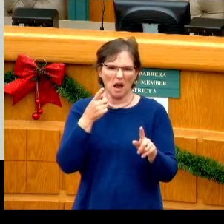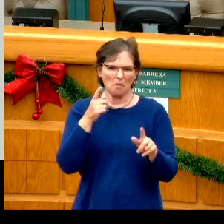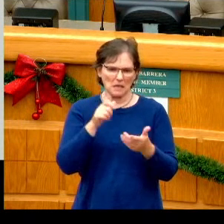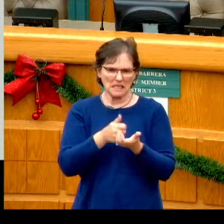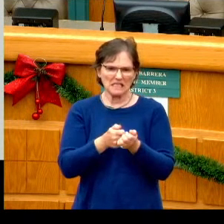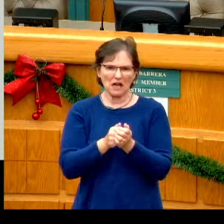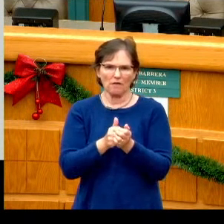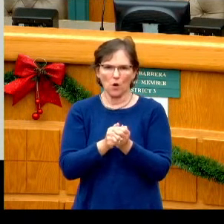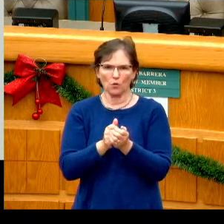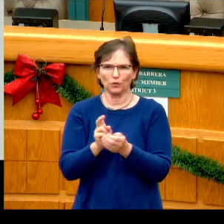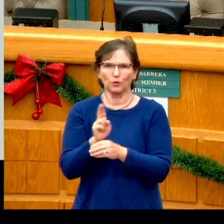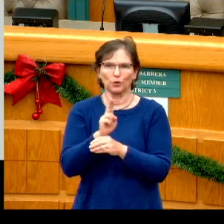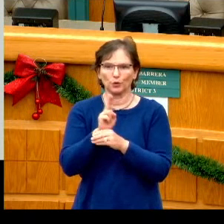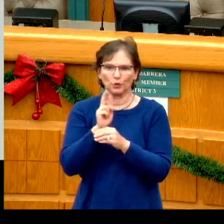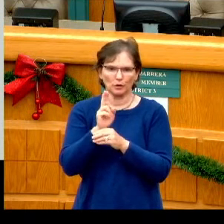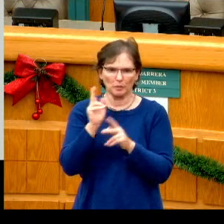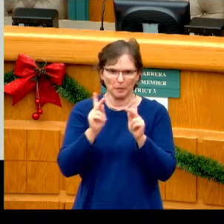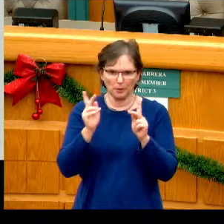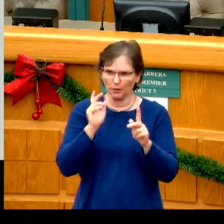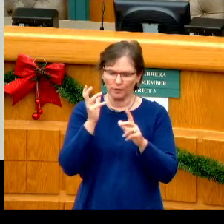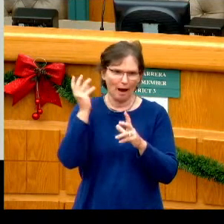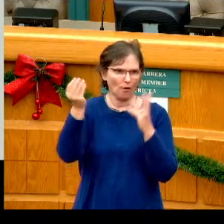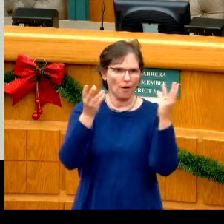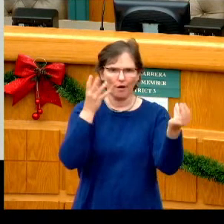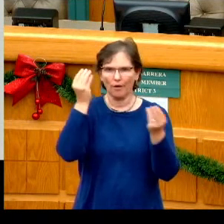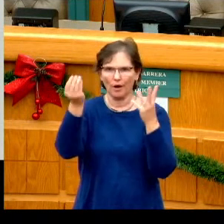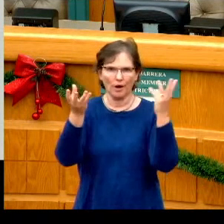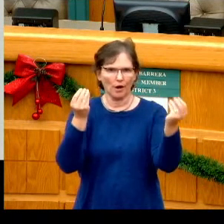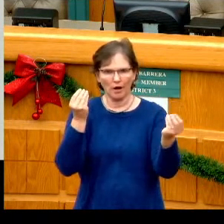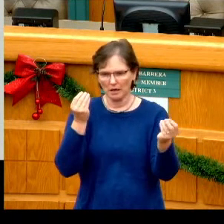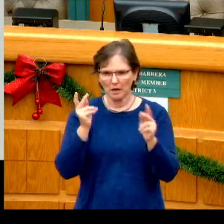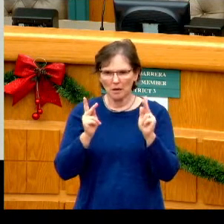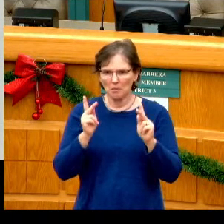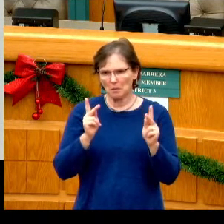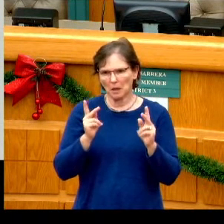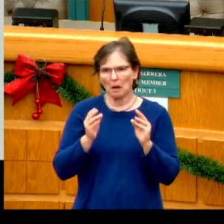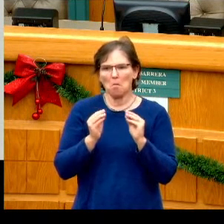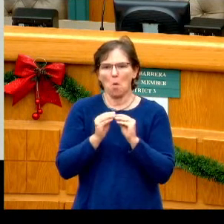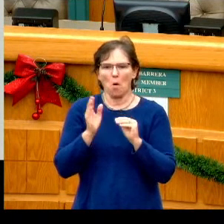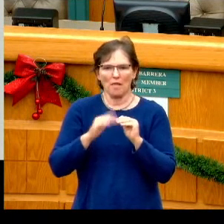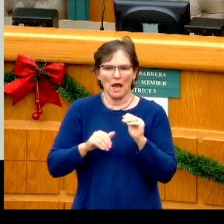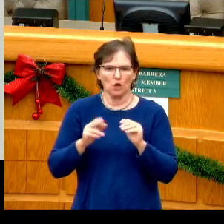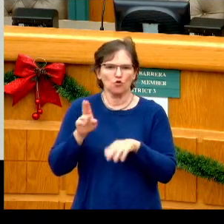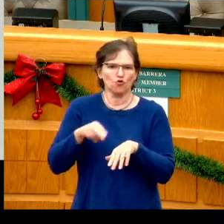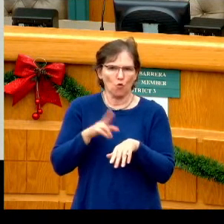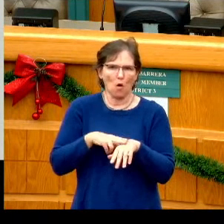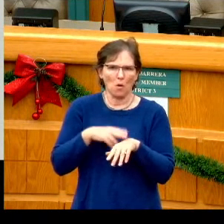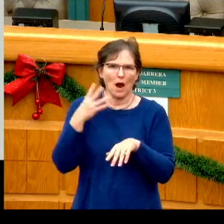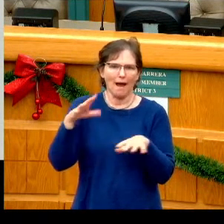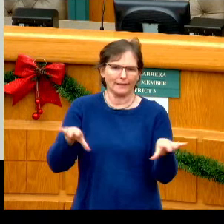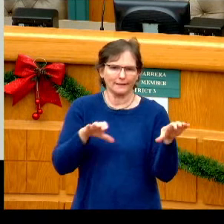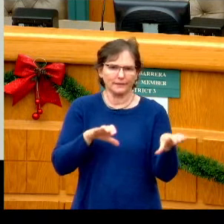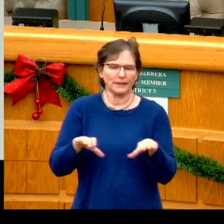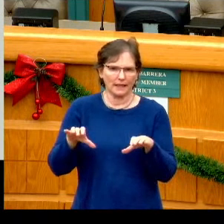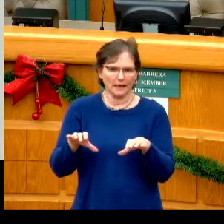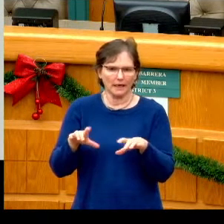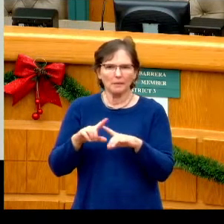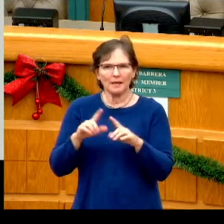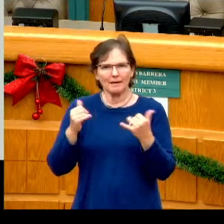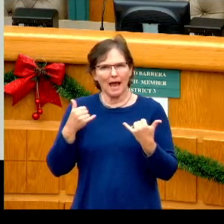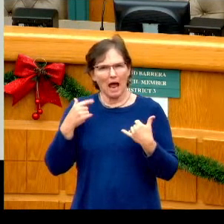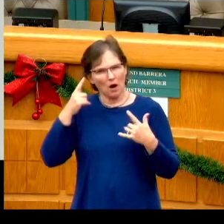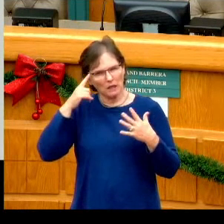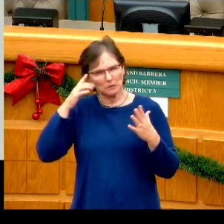Friday, and from there forward, we probably went back to even more activity than what was normal, but I suspect that after that weekend, we've gone back